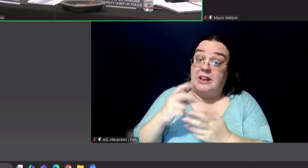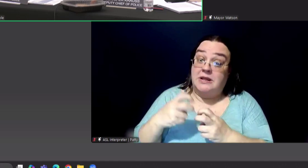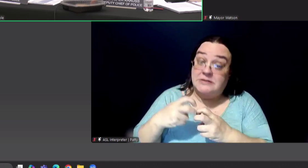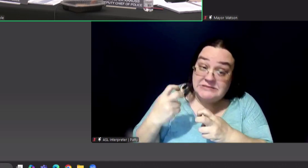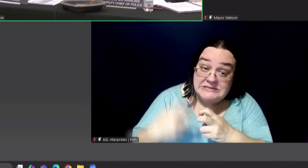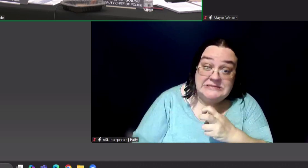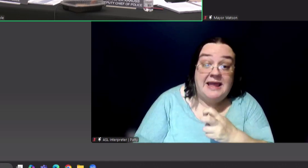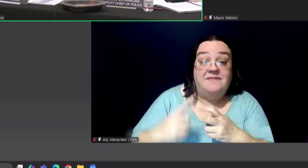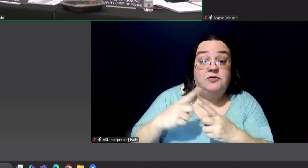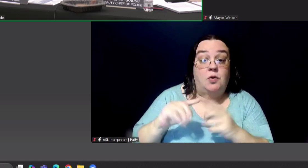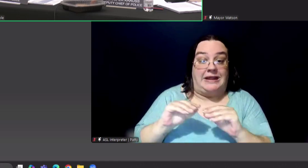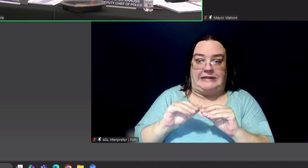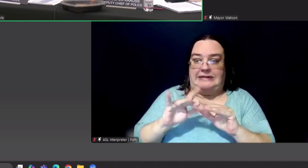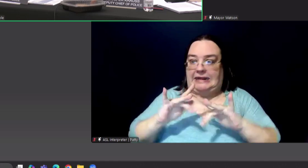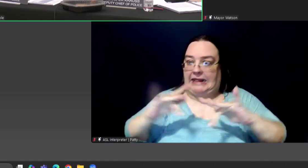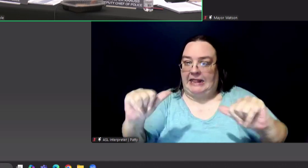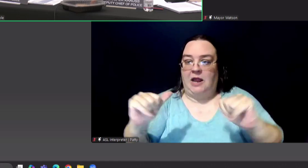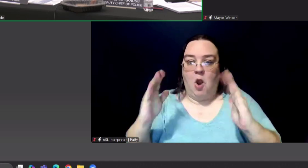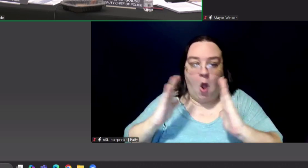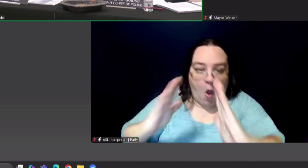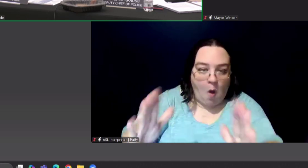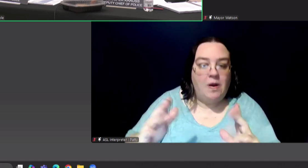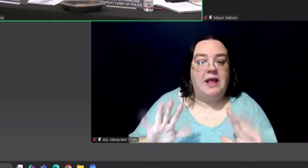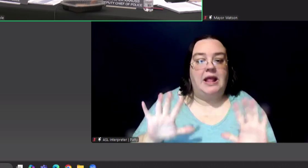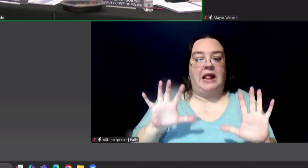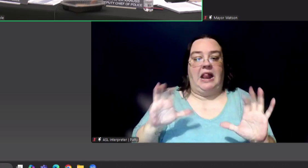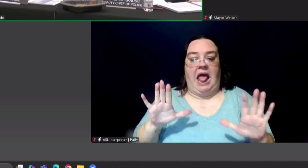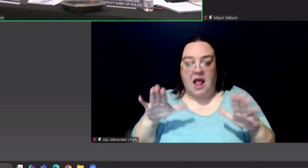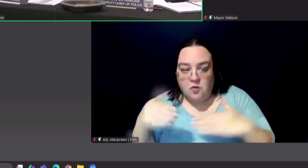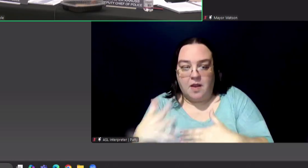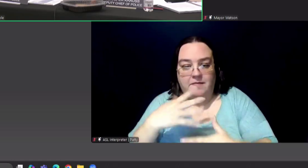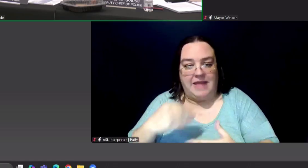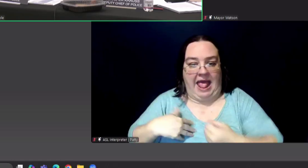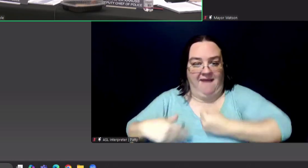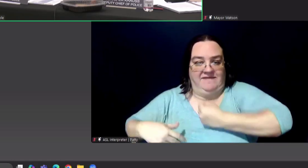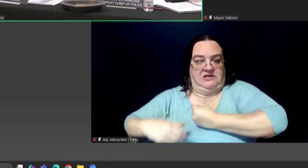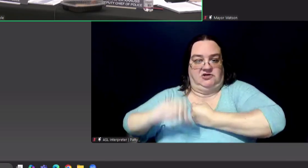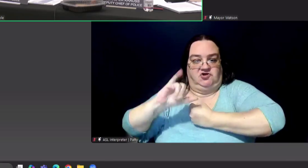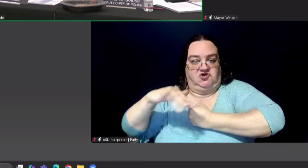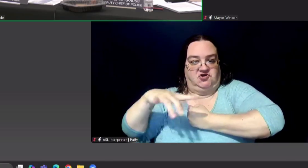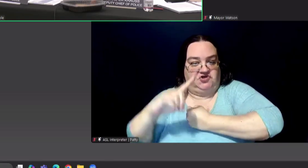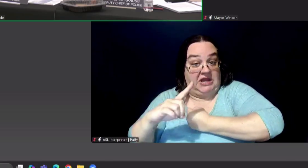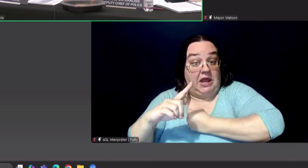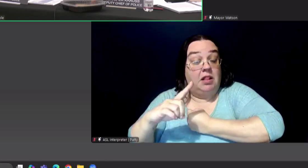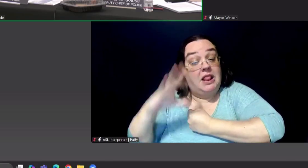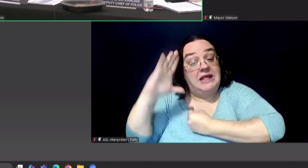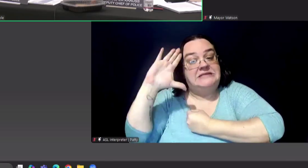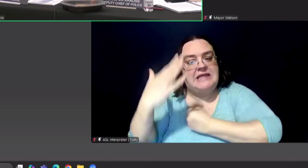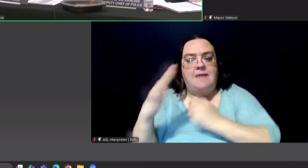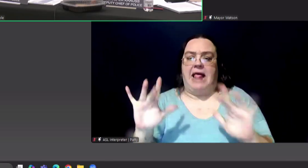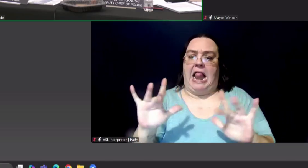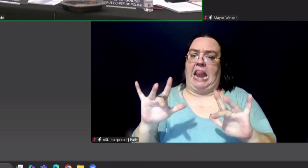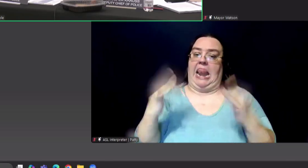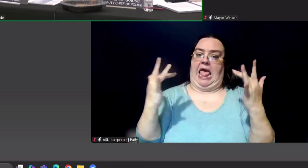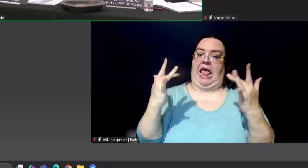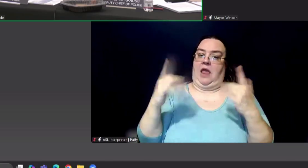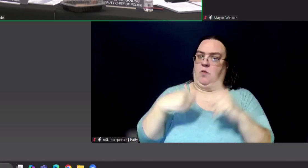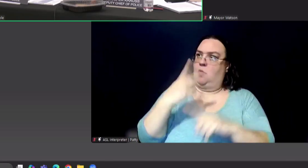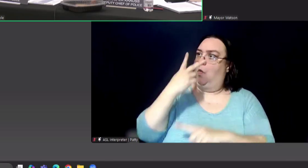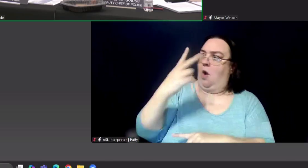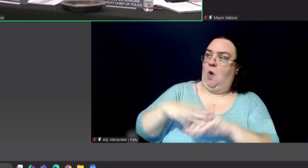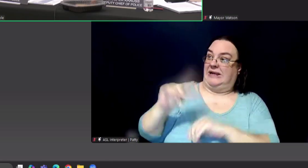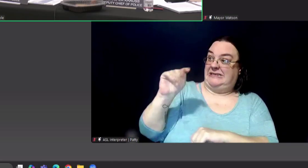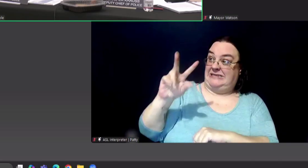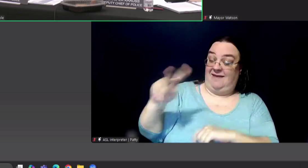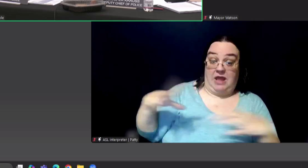hallways, classrooms, and carry a shield that may seem light when it's Hollywood on TV, but when you're carrying it with